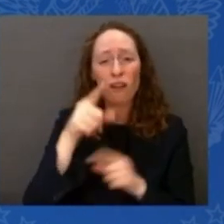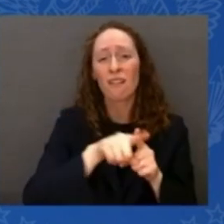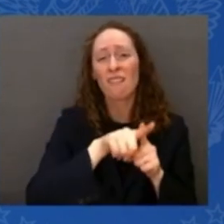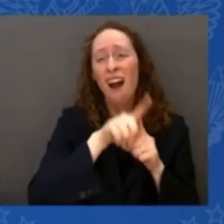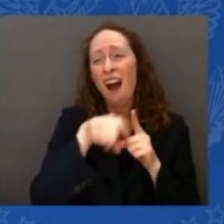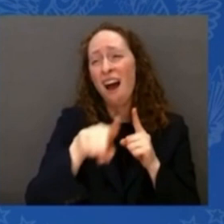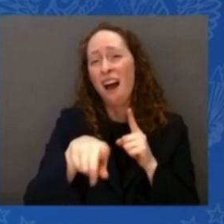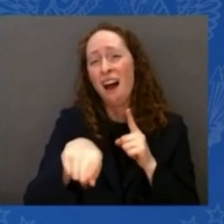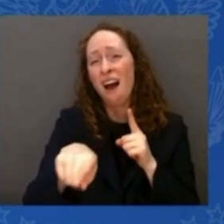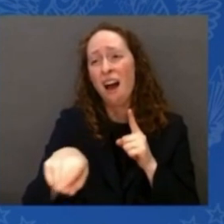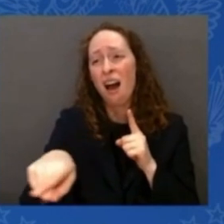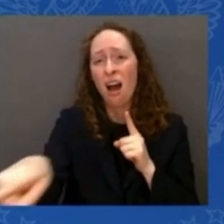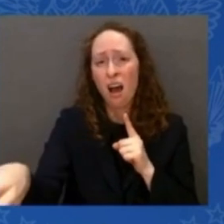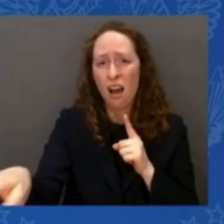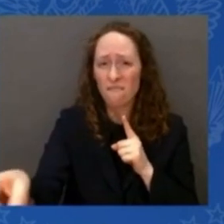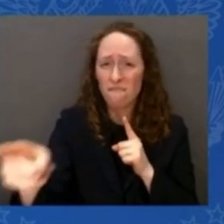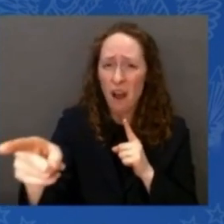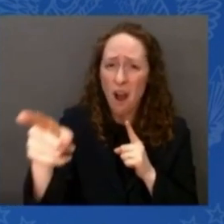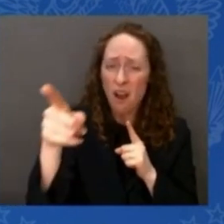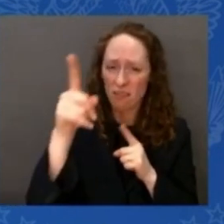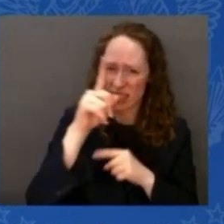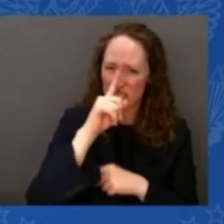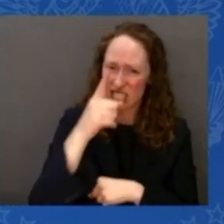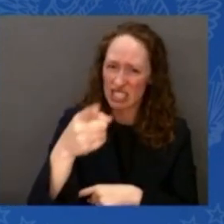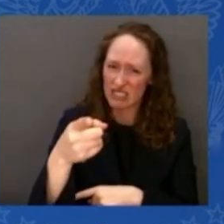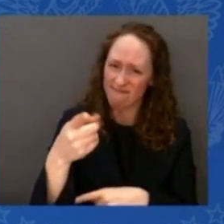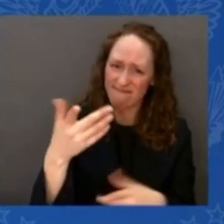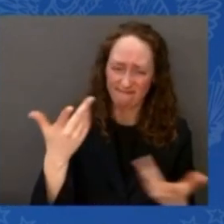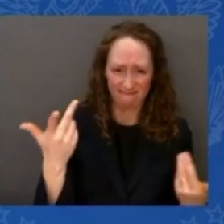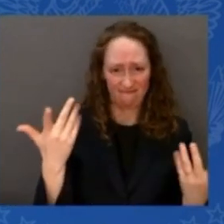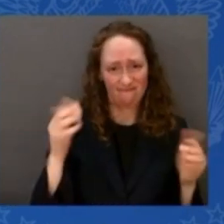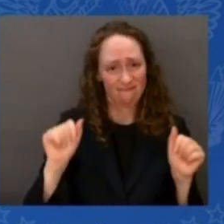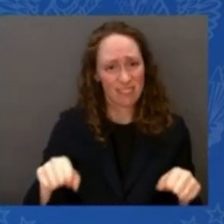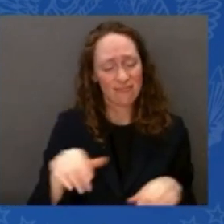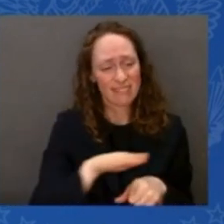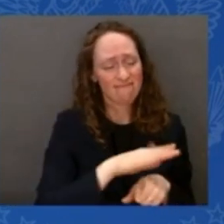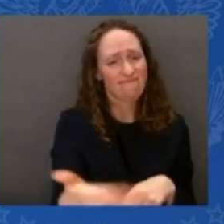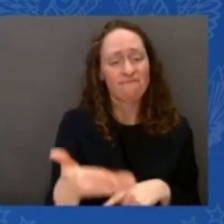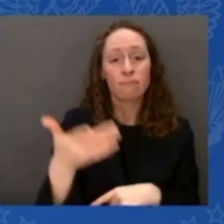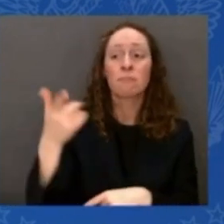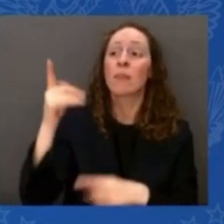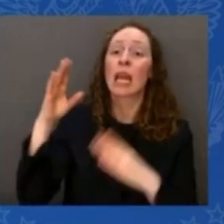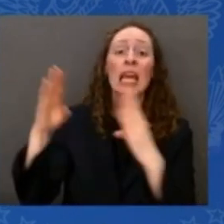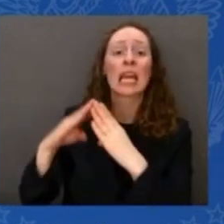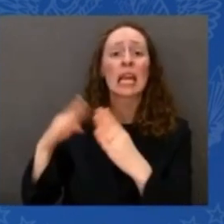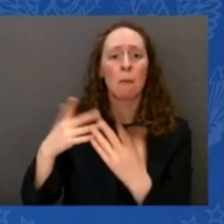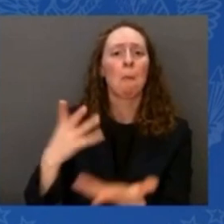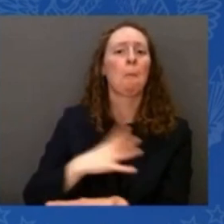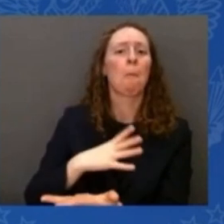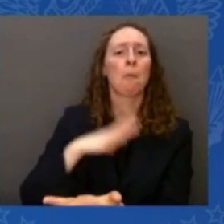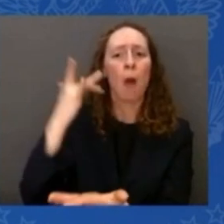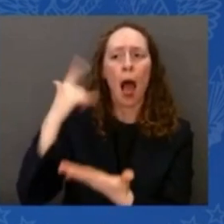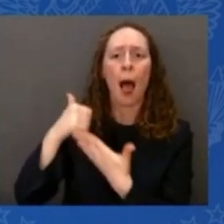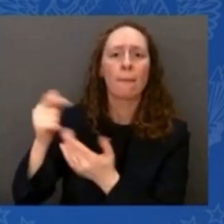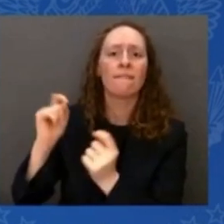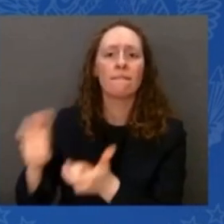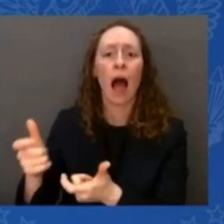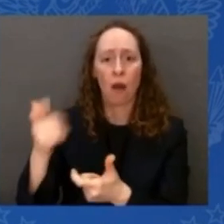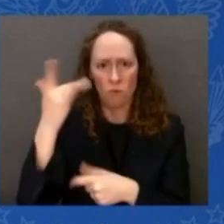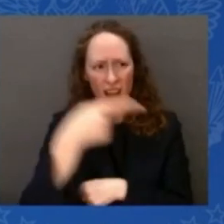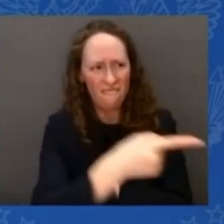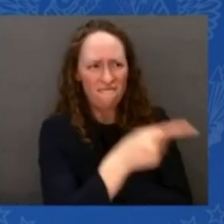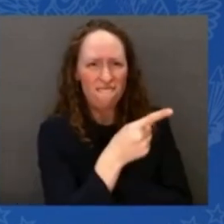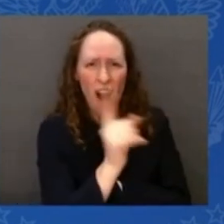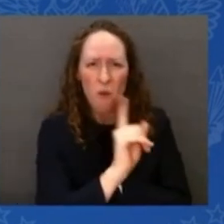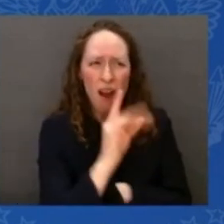because you can't get to the hospital. You can't get many places throughout the Midwest. You have to drive 30, 40 miles